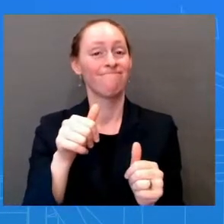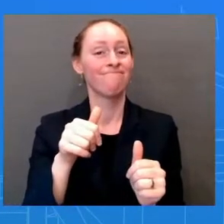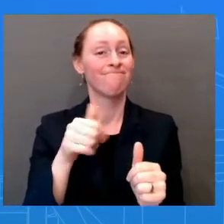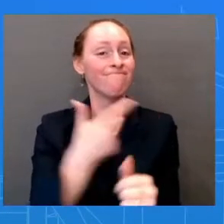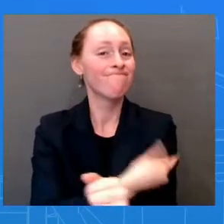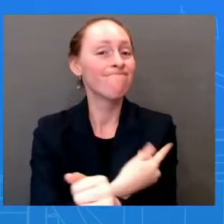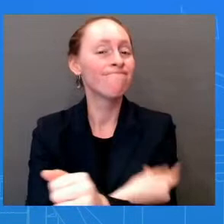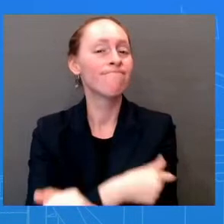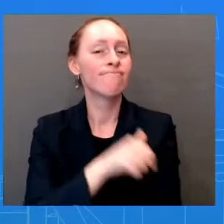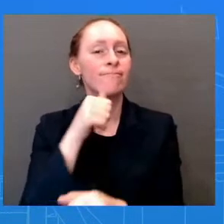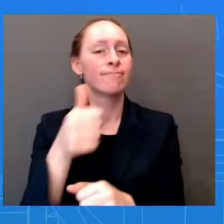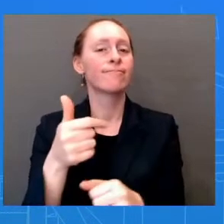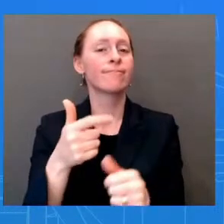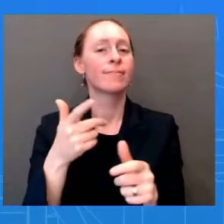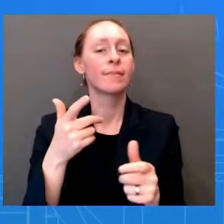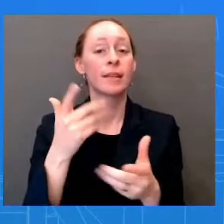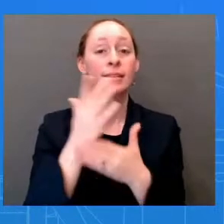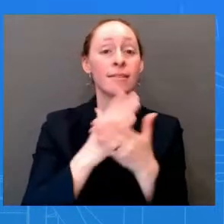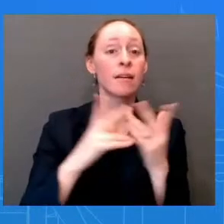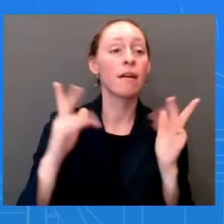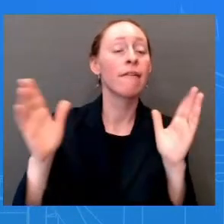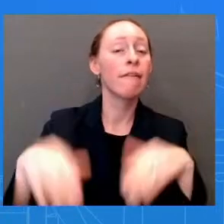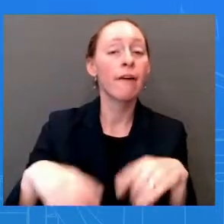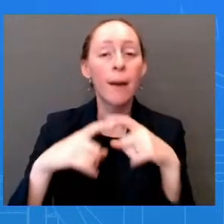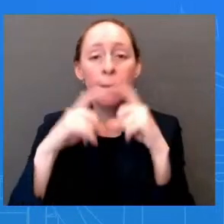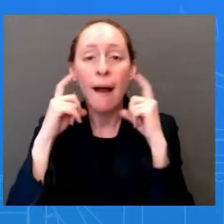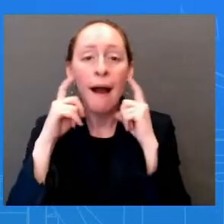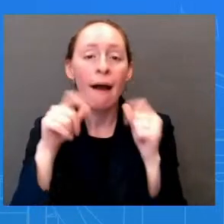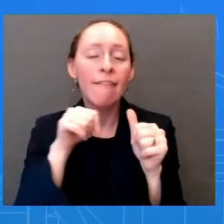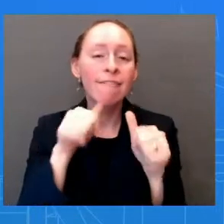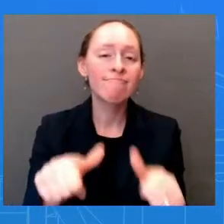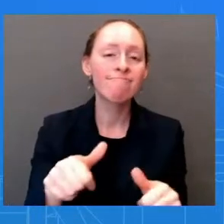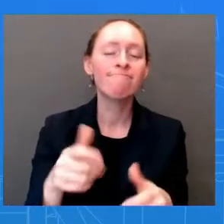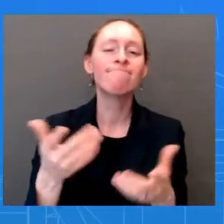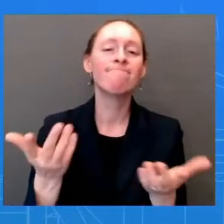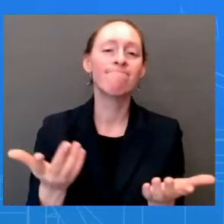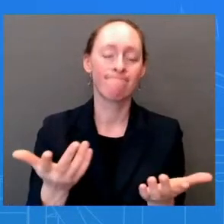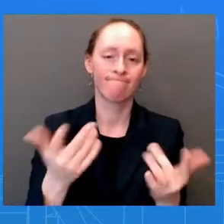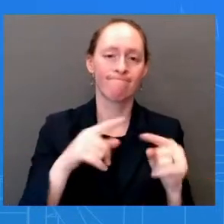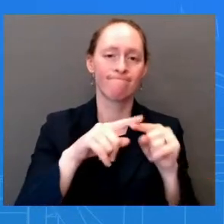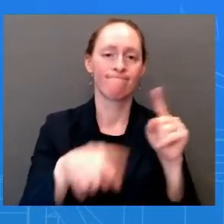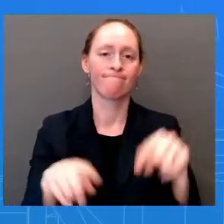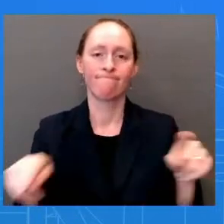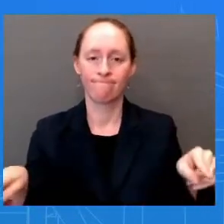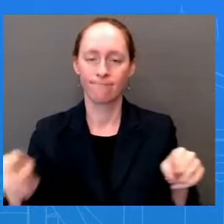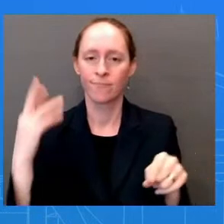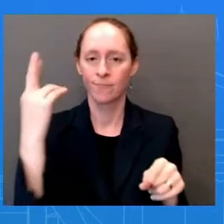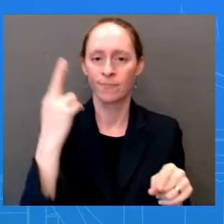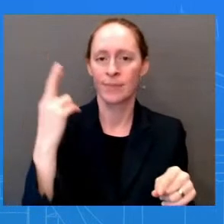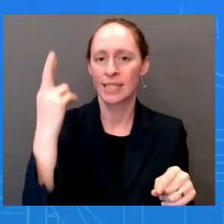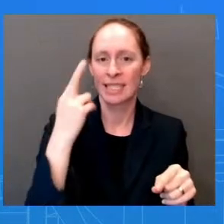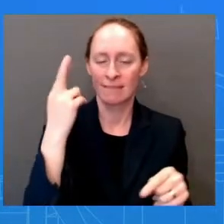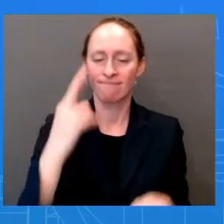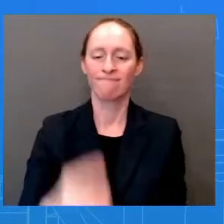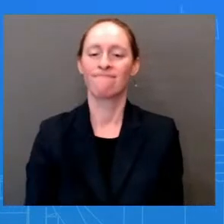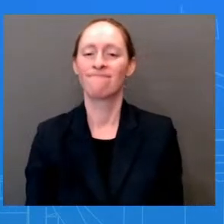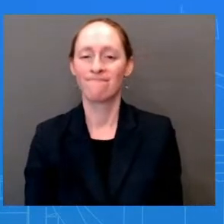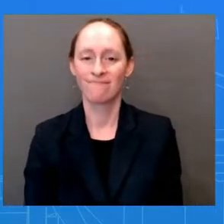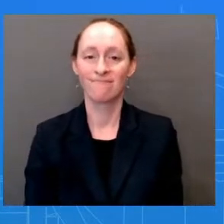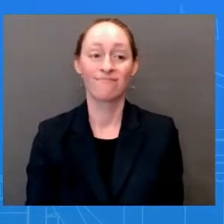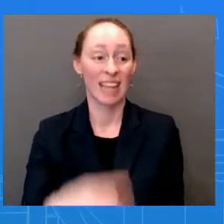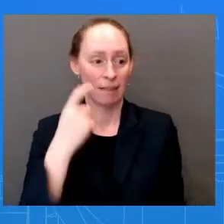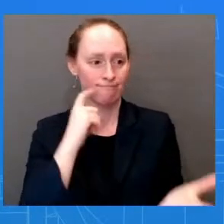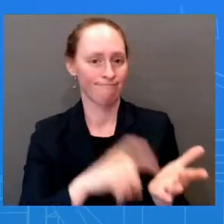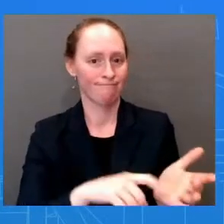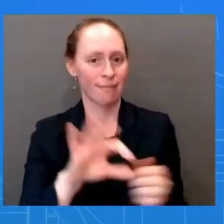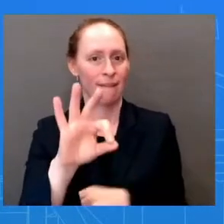like a rebound effect of something that was very low for 2 seasons. If you look at the flu over the last couple of years, in